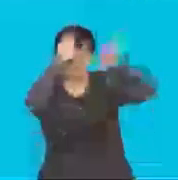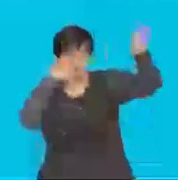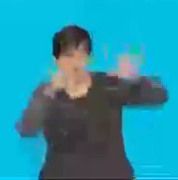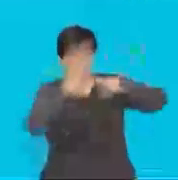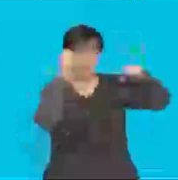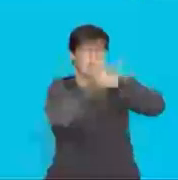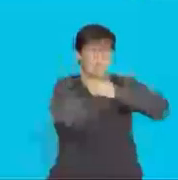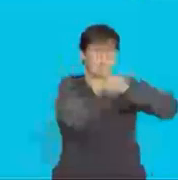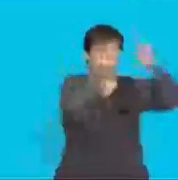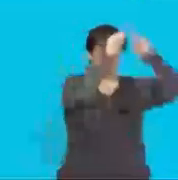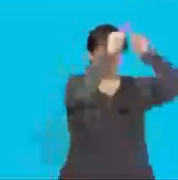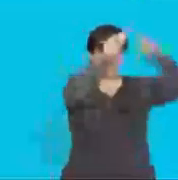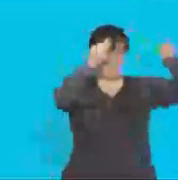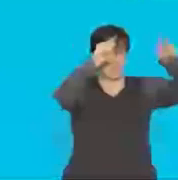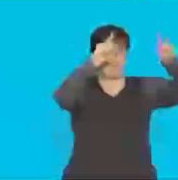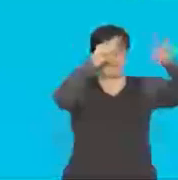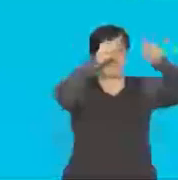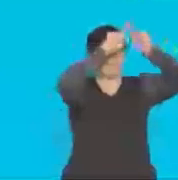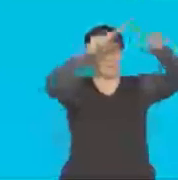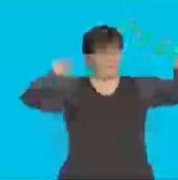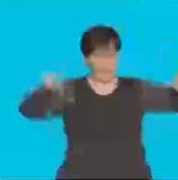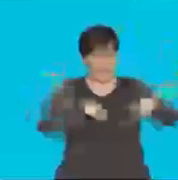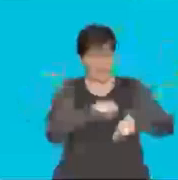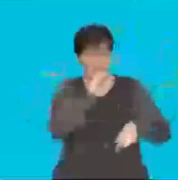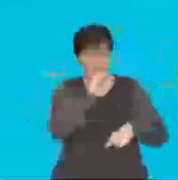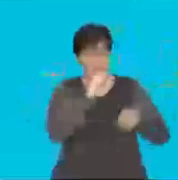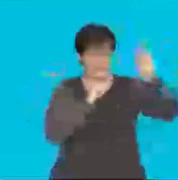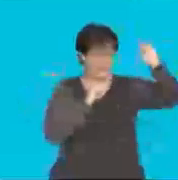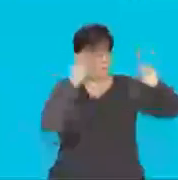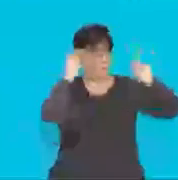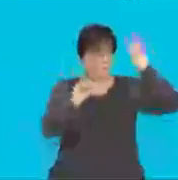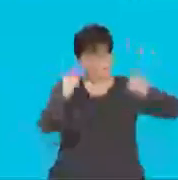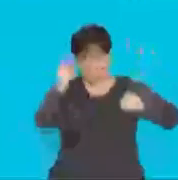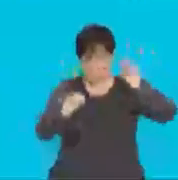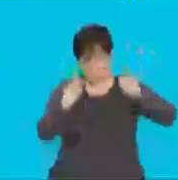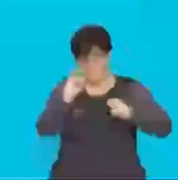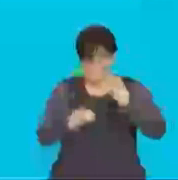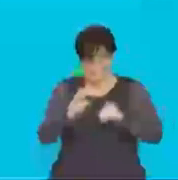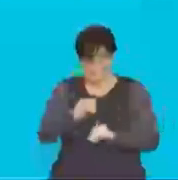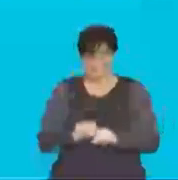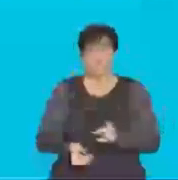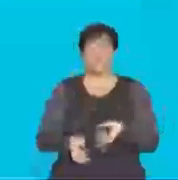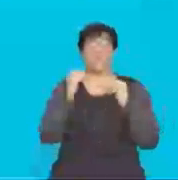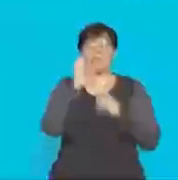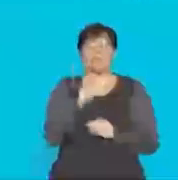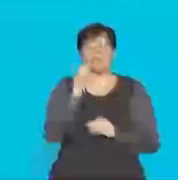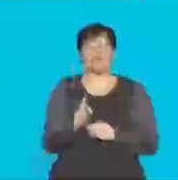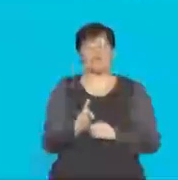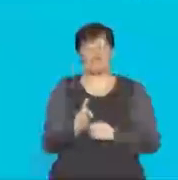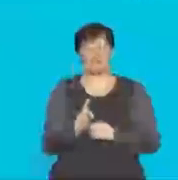the parents using a Punnett square right till we get to the F1 generation, showing us